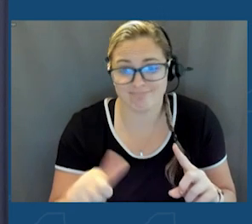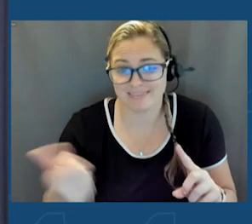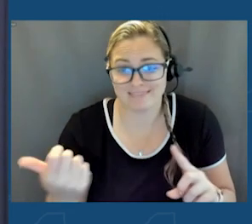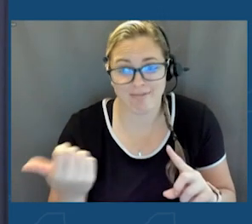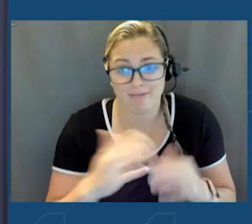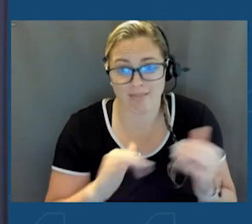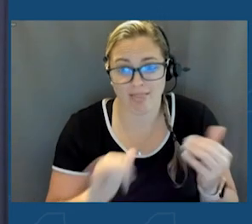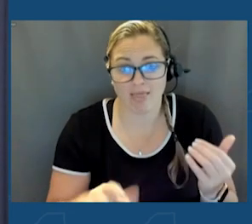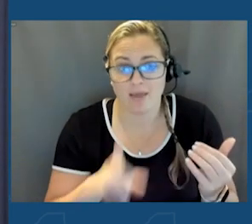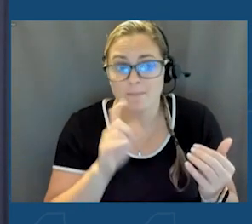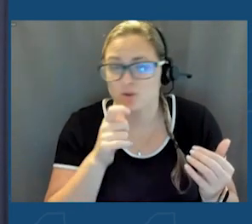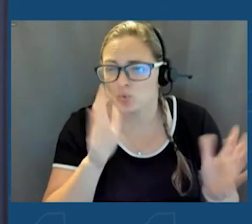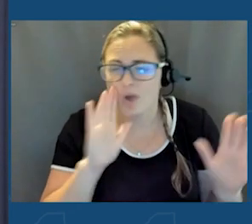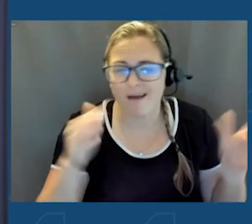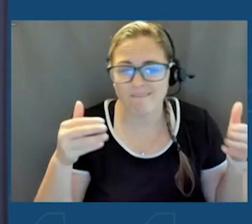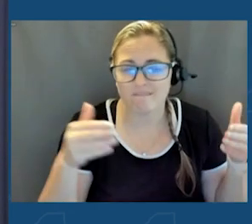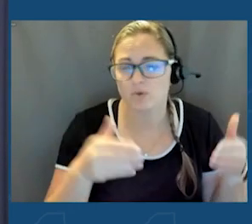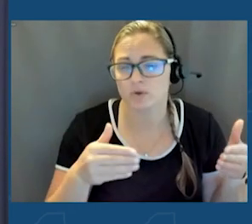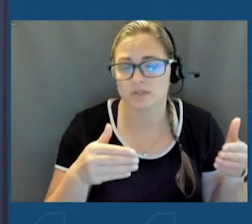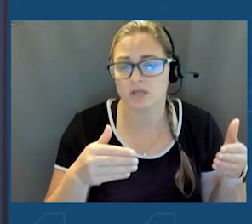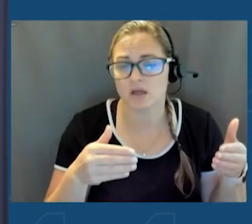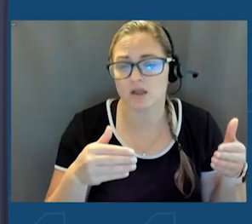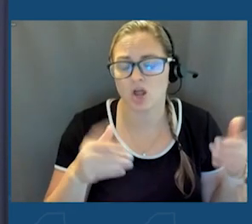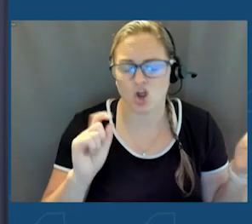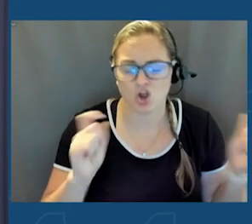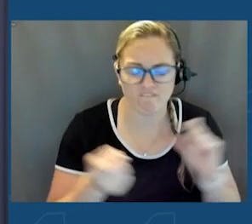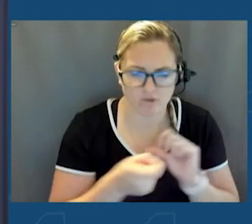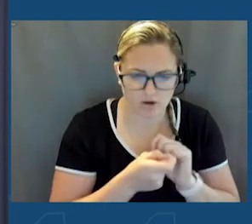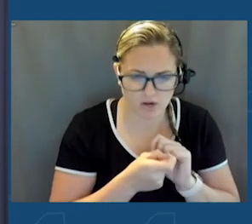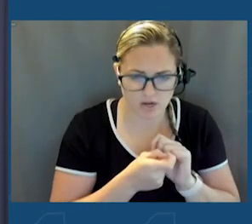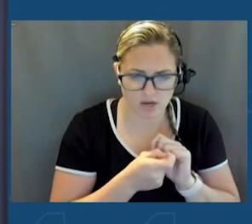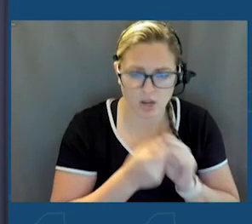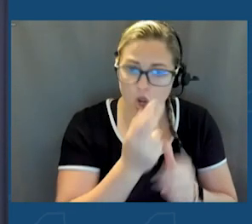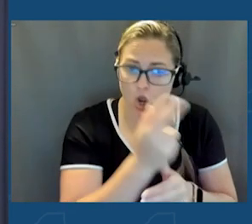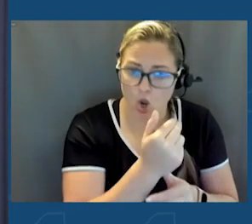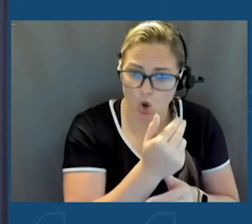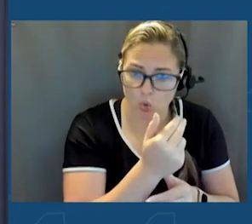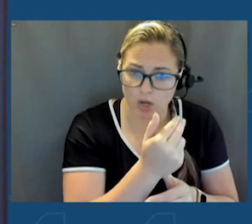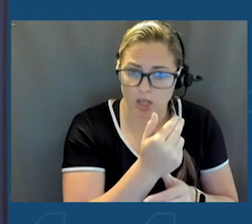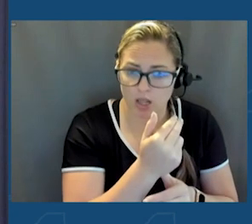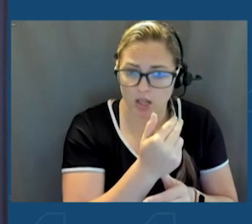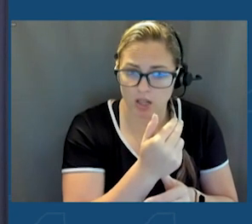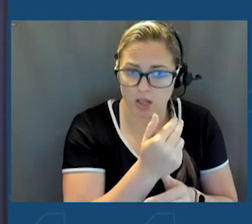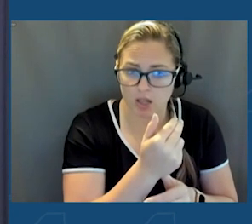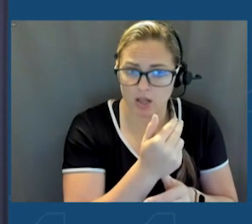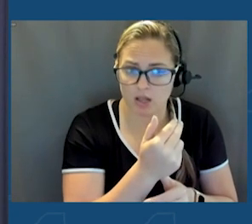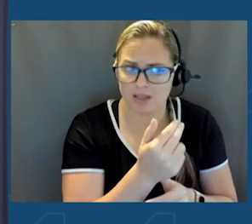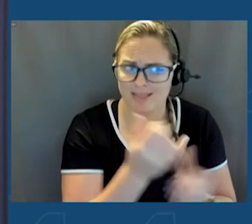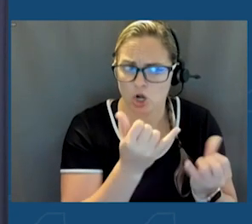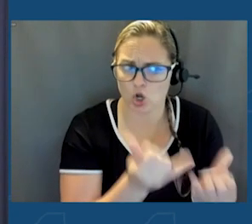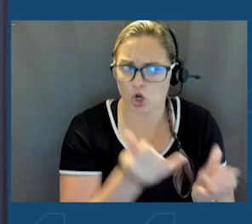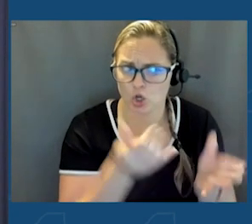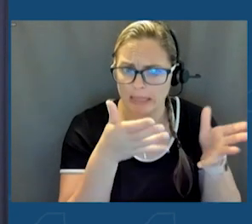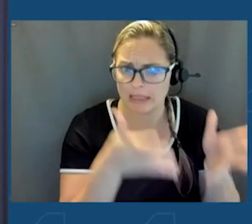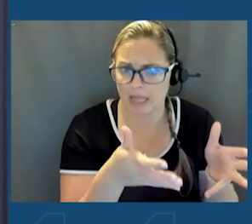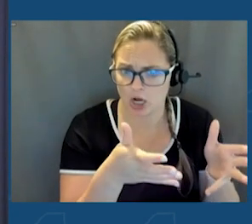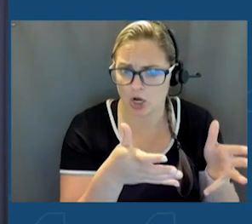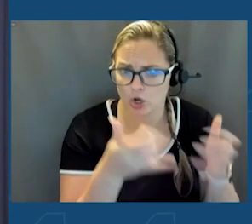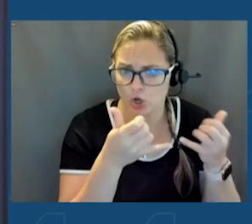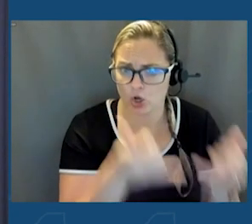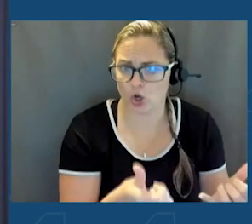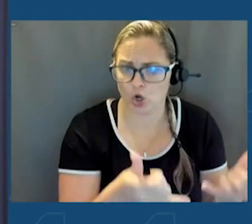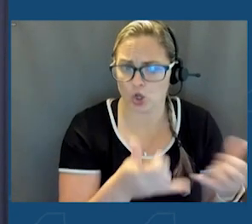not focus on converting hotels that are currently there, currently on the